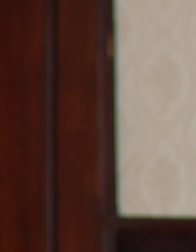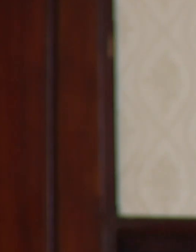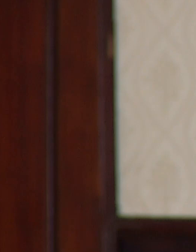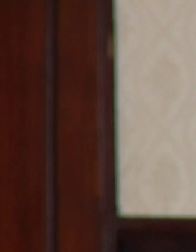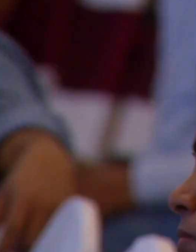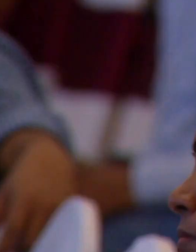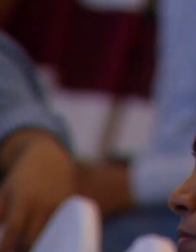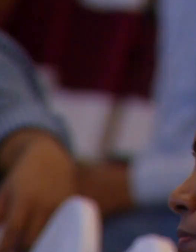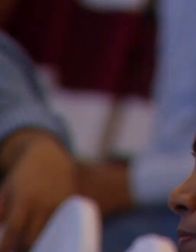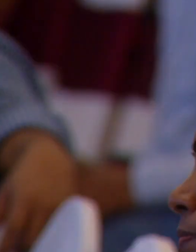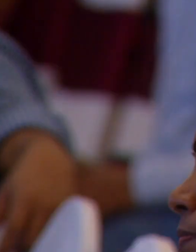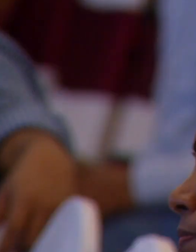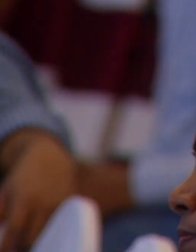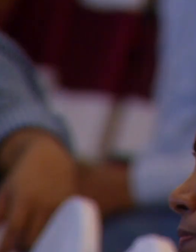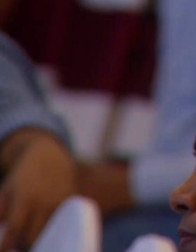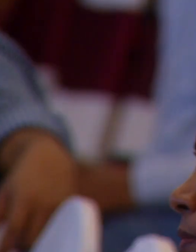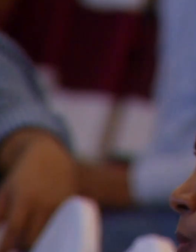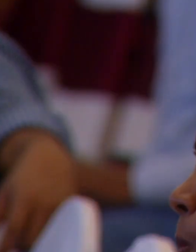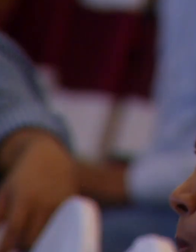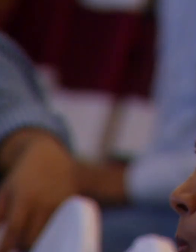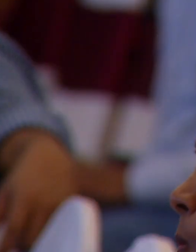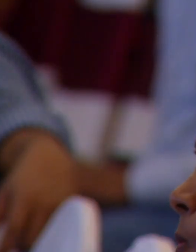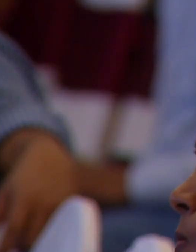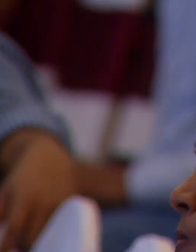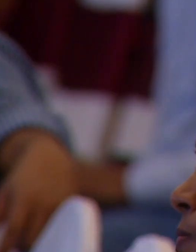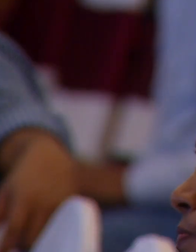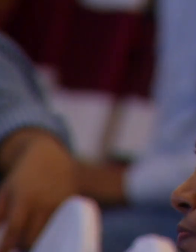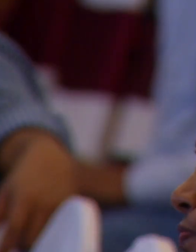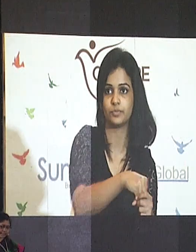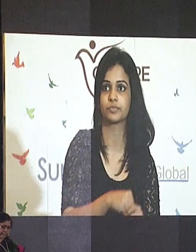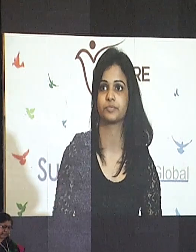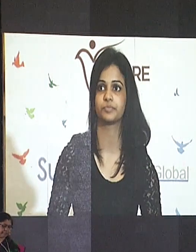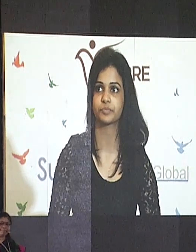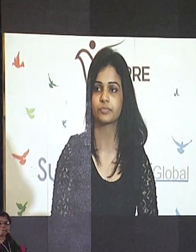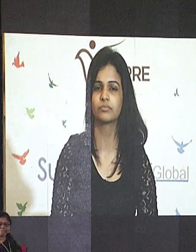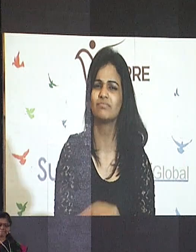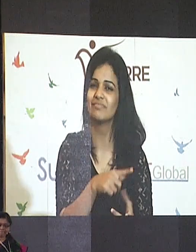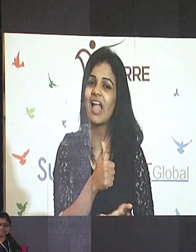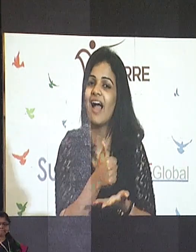motor skill. And also flute music, which soothes their anxiety.